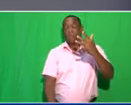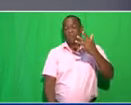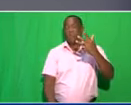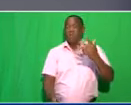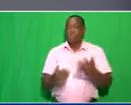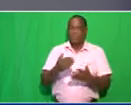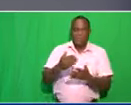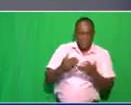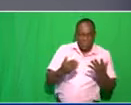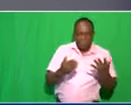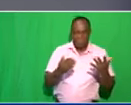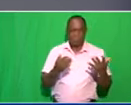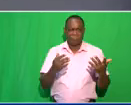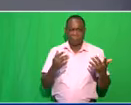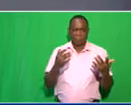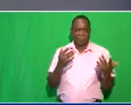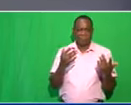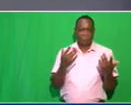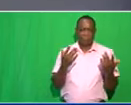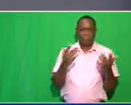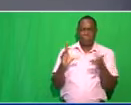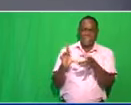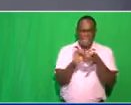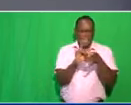themes. And to give you an idea,